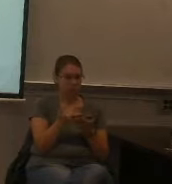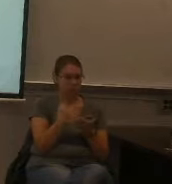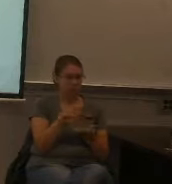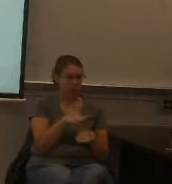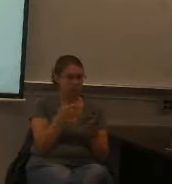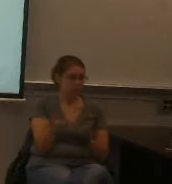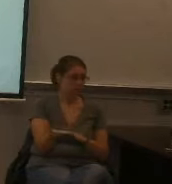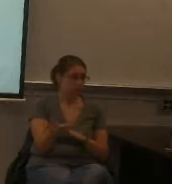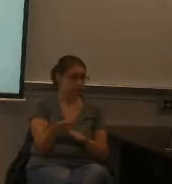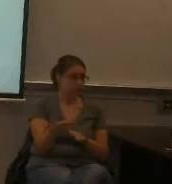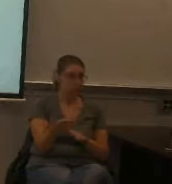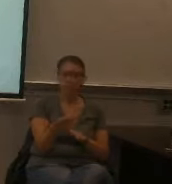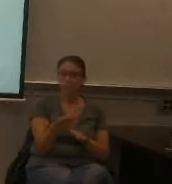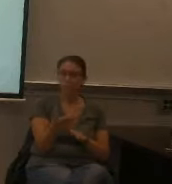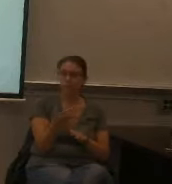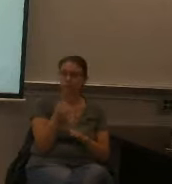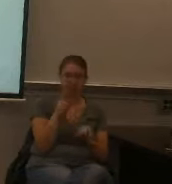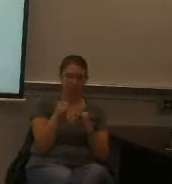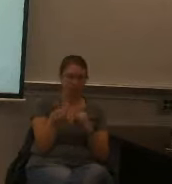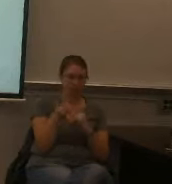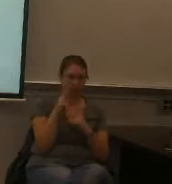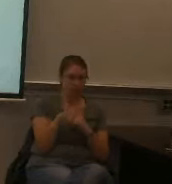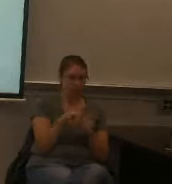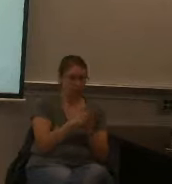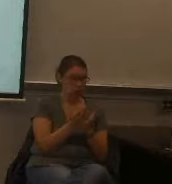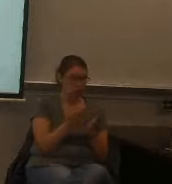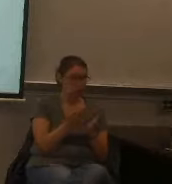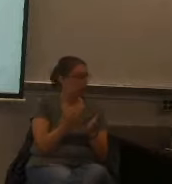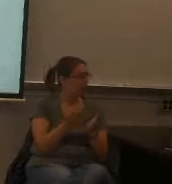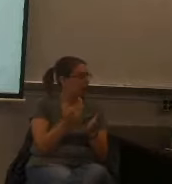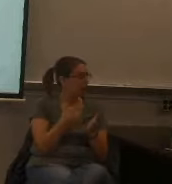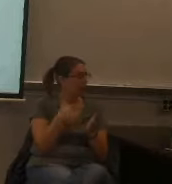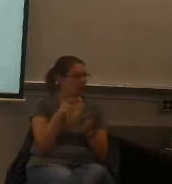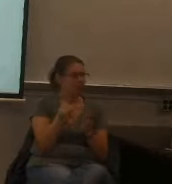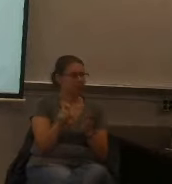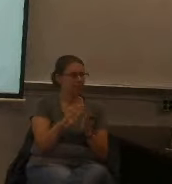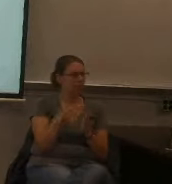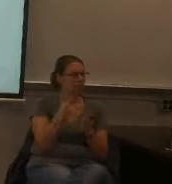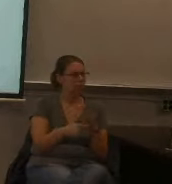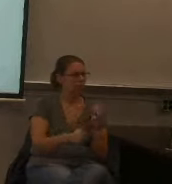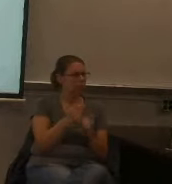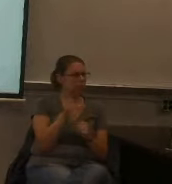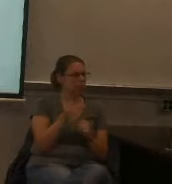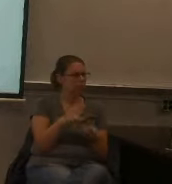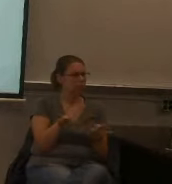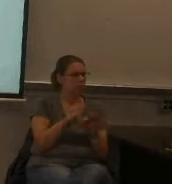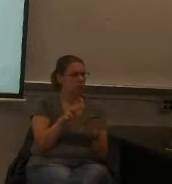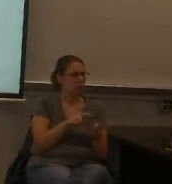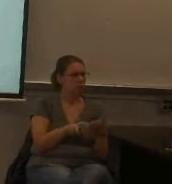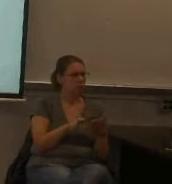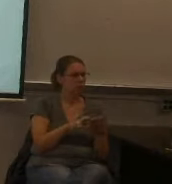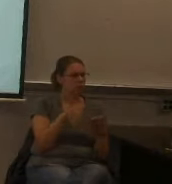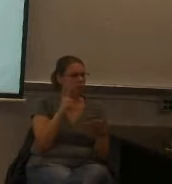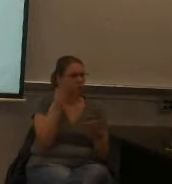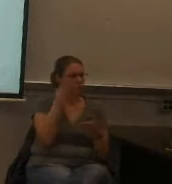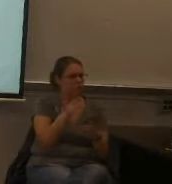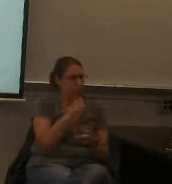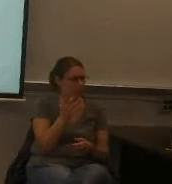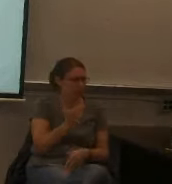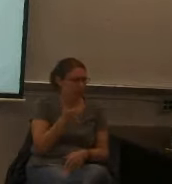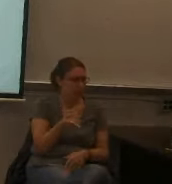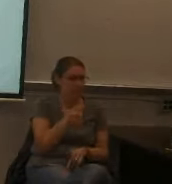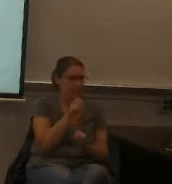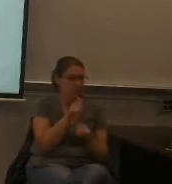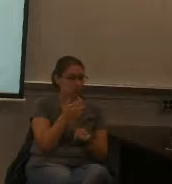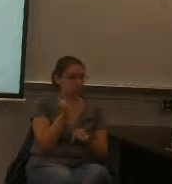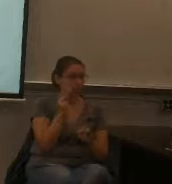he passed away to interview him for this book, and I asked him what the most important research things for the future were, and his